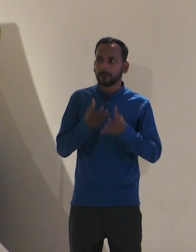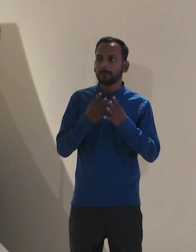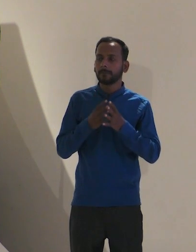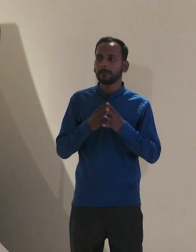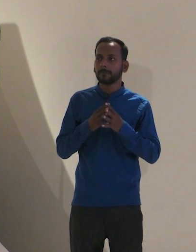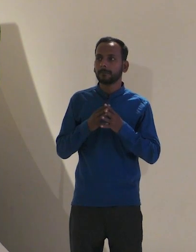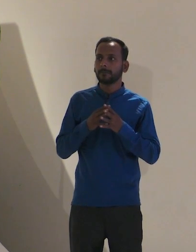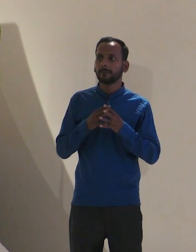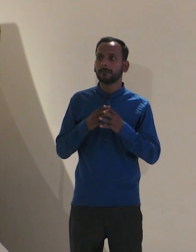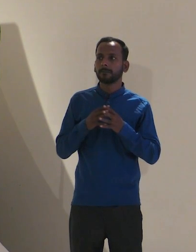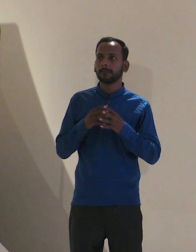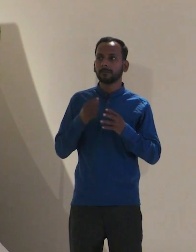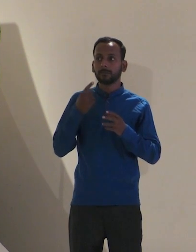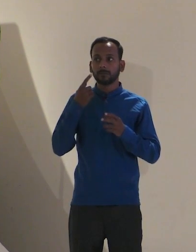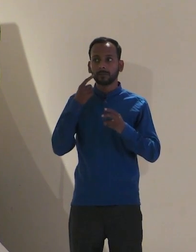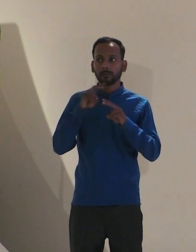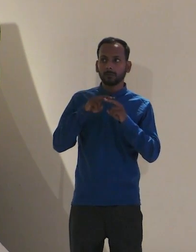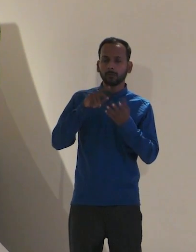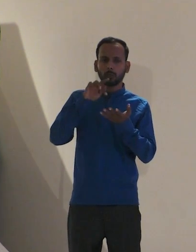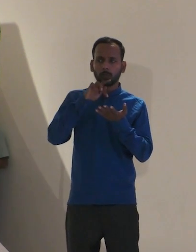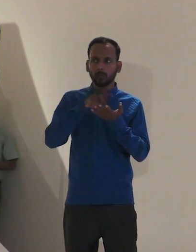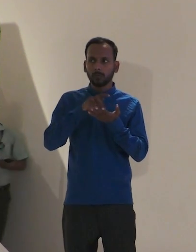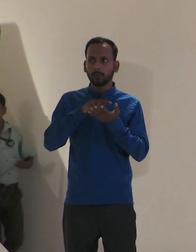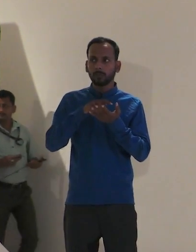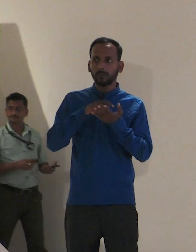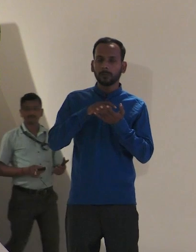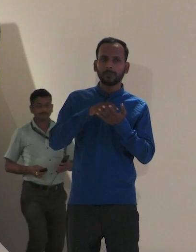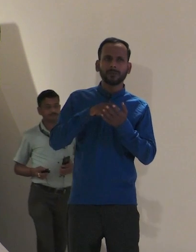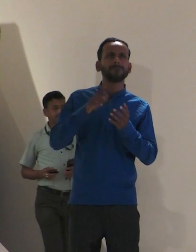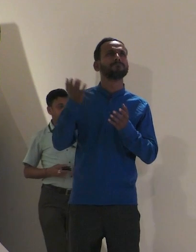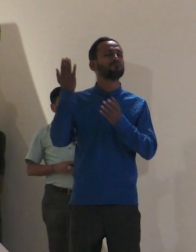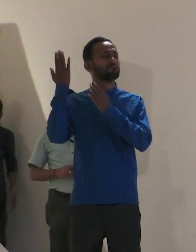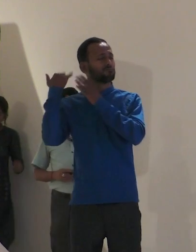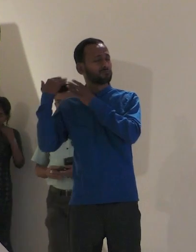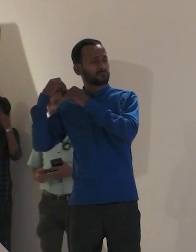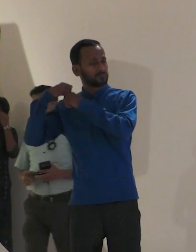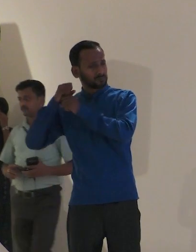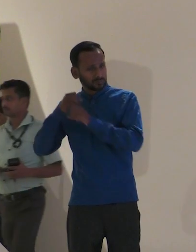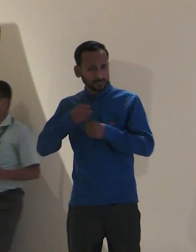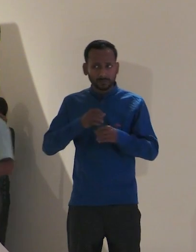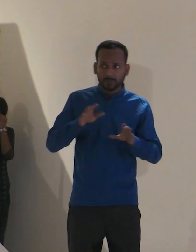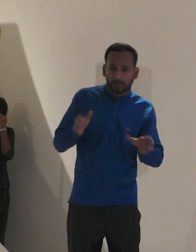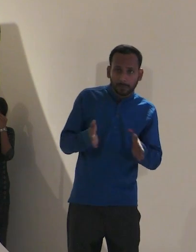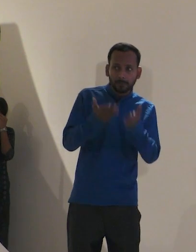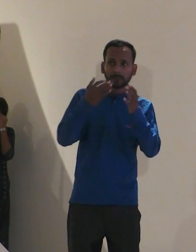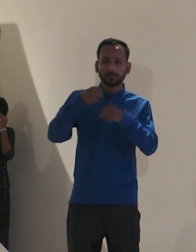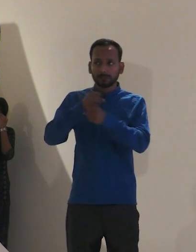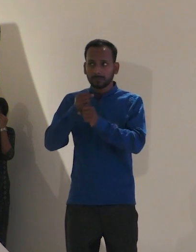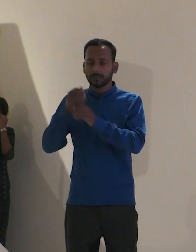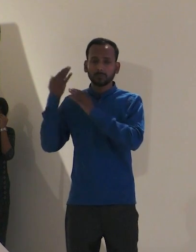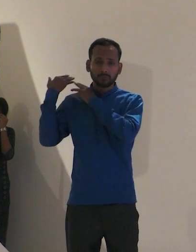So if you place some sculptures, creative sculptures, or old or